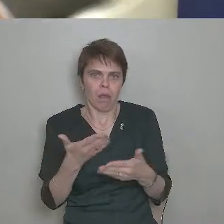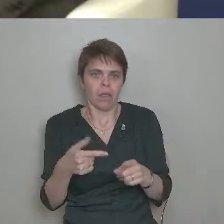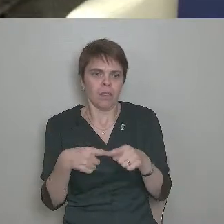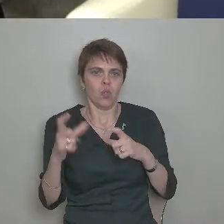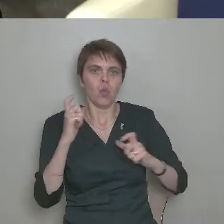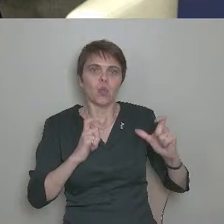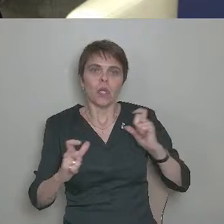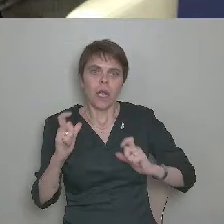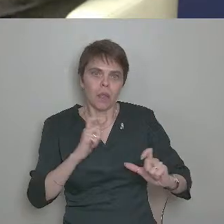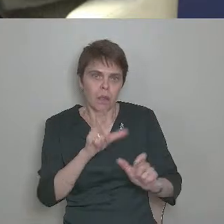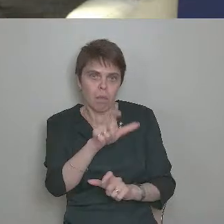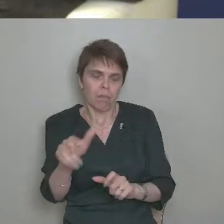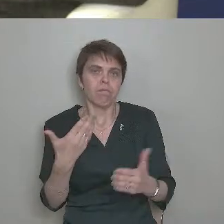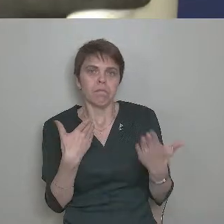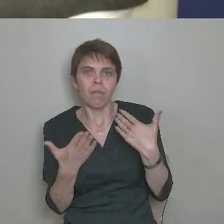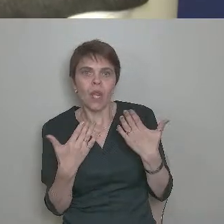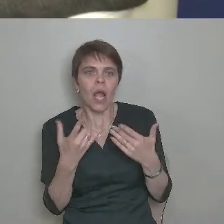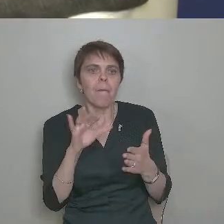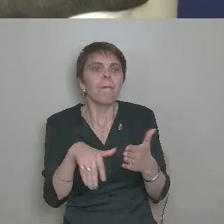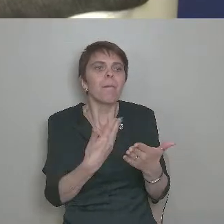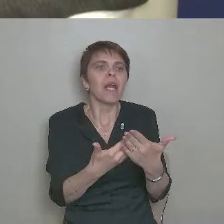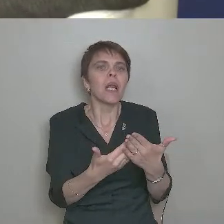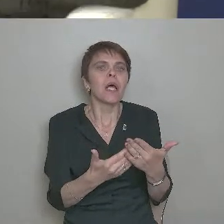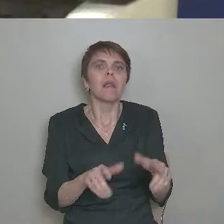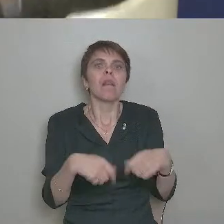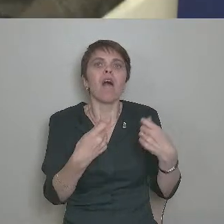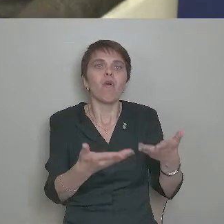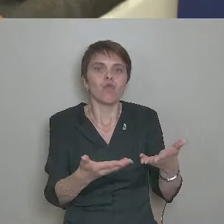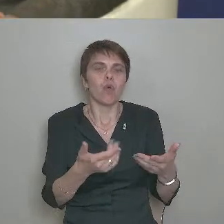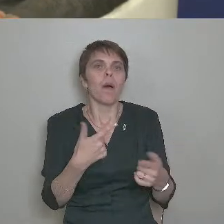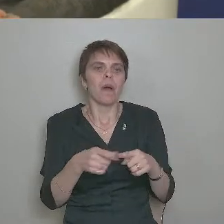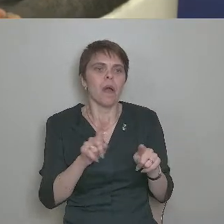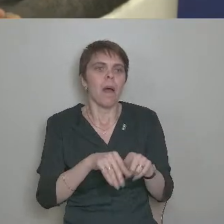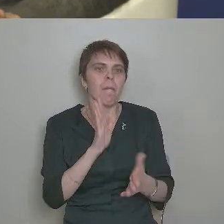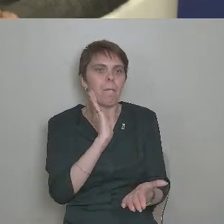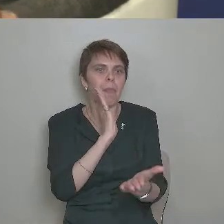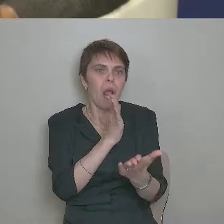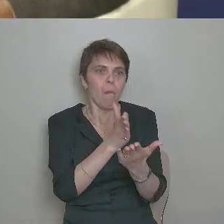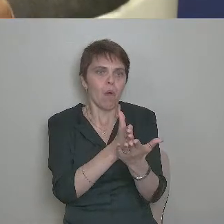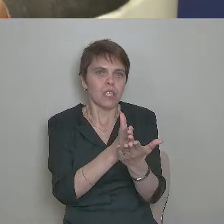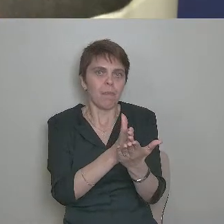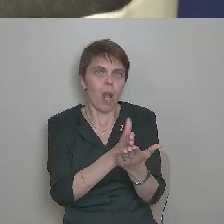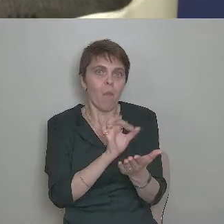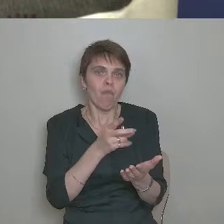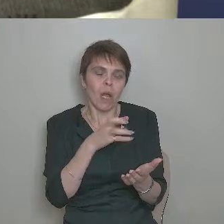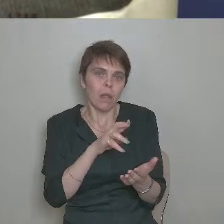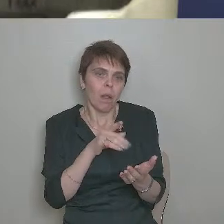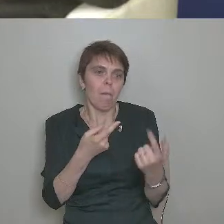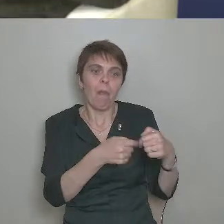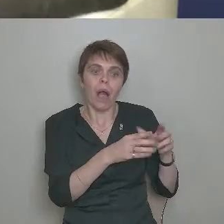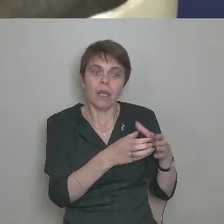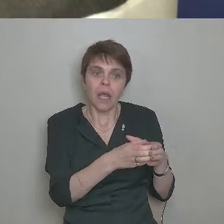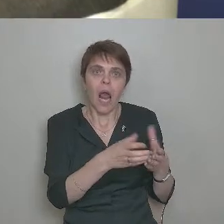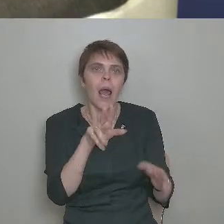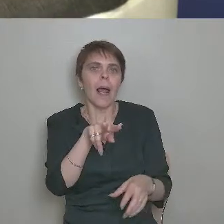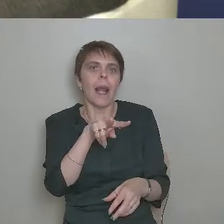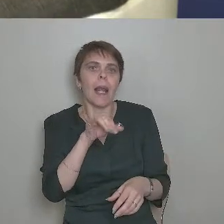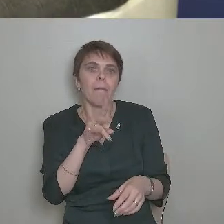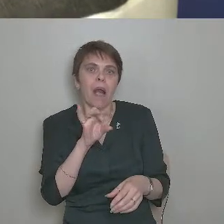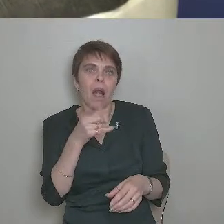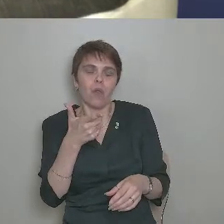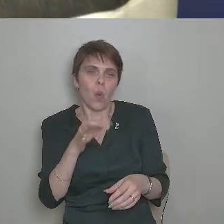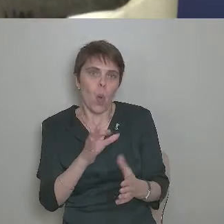about ideological issues. When I talk to my students, I give very good example. So if it is